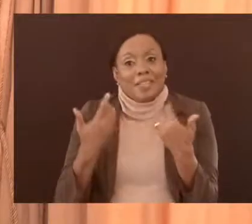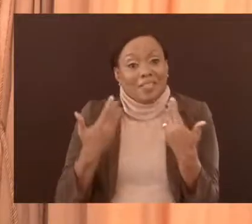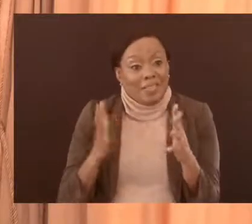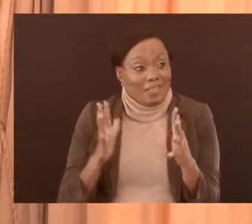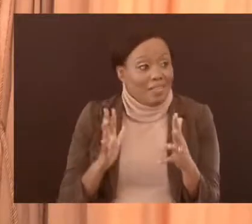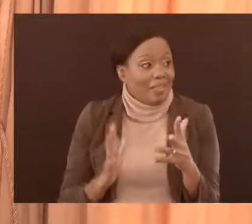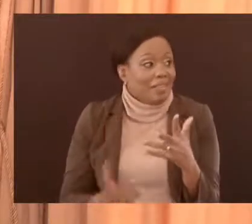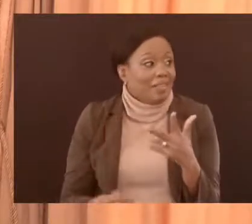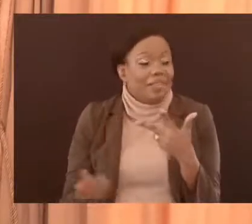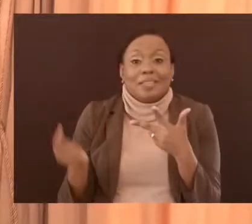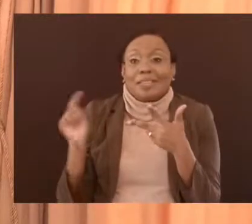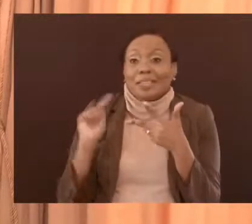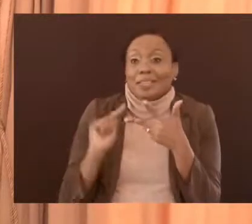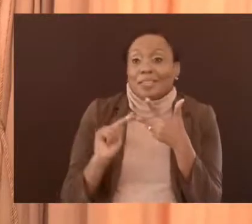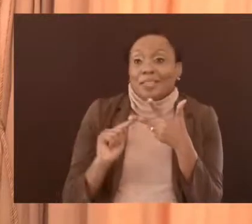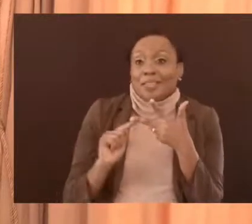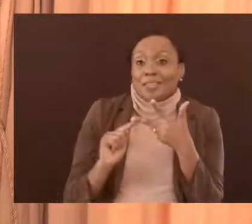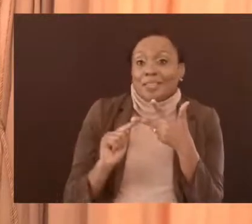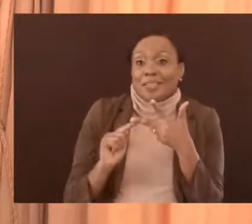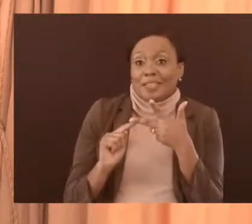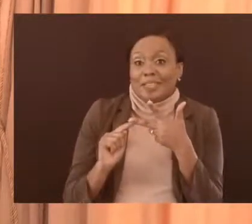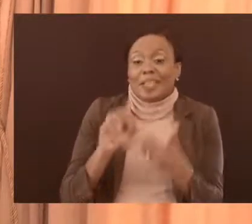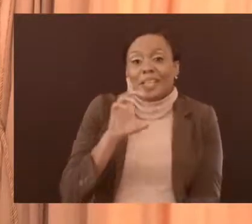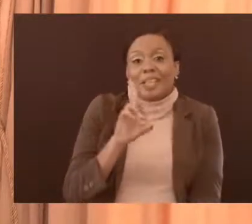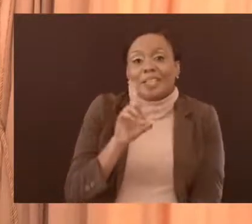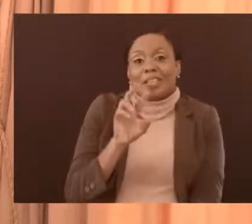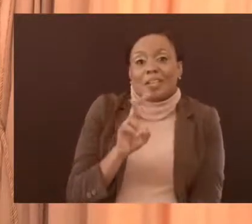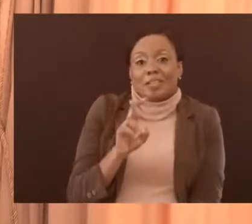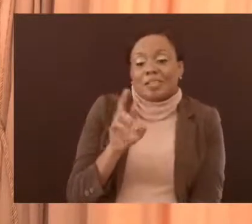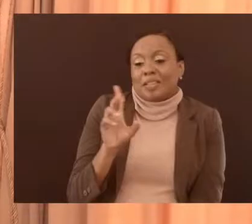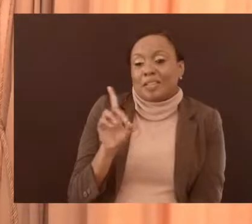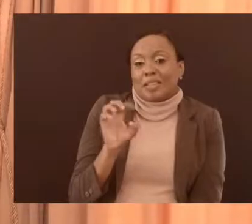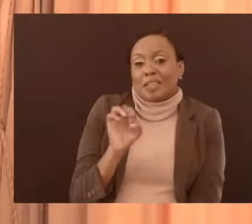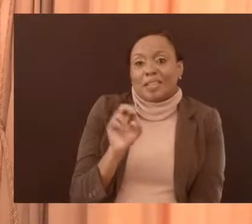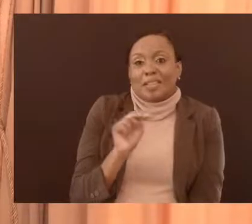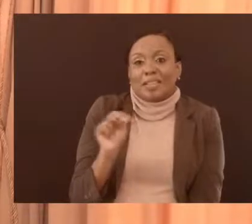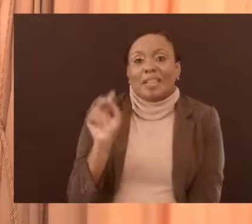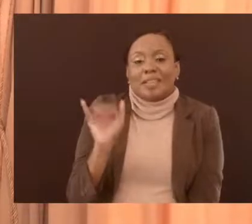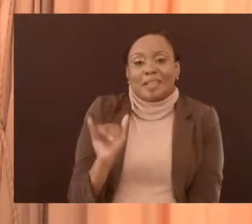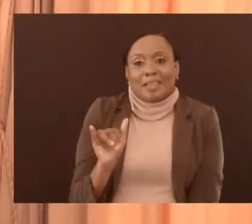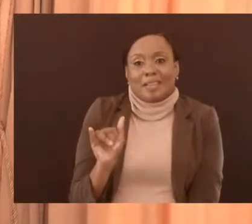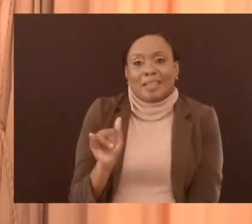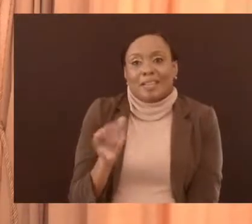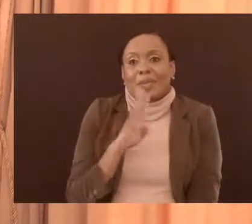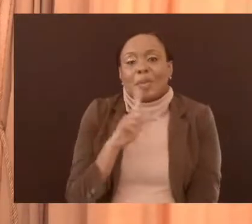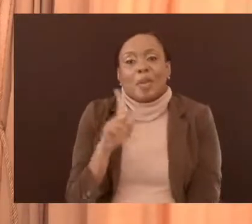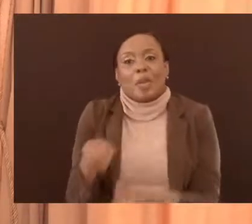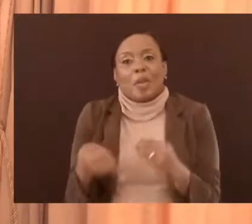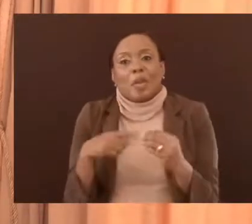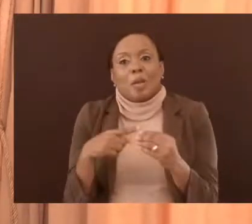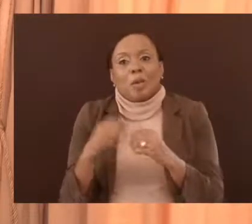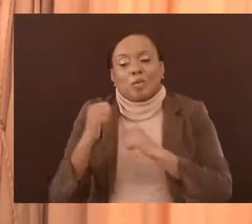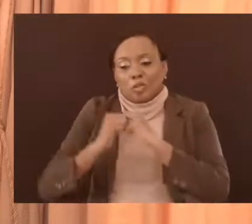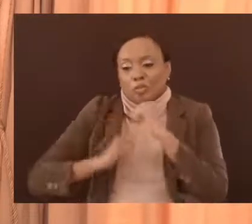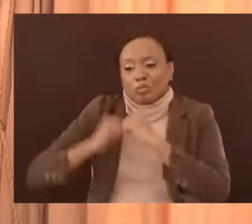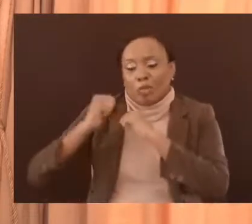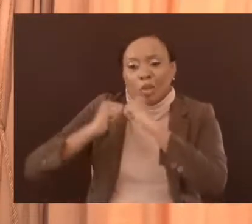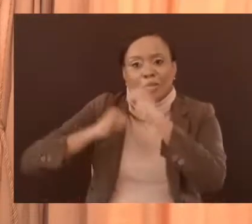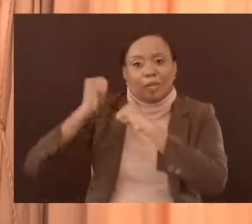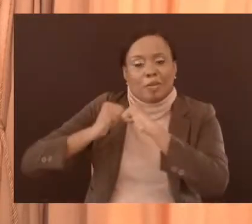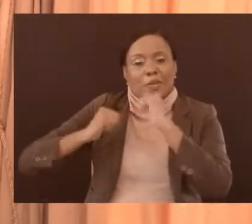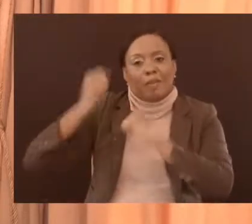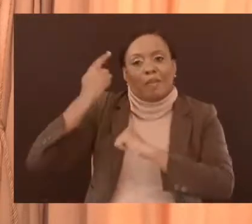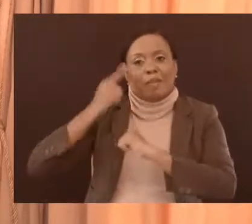that note and turn over to Dr. Denny, who will shed some light on the structure of